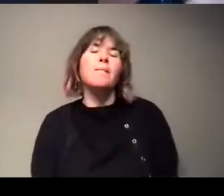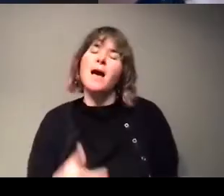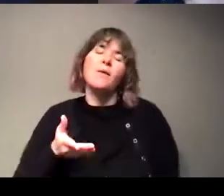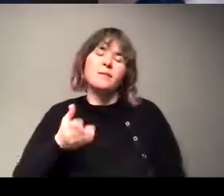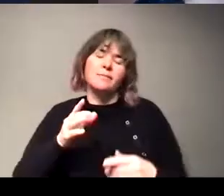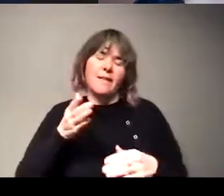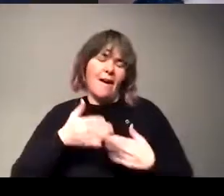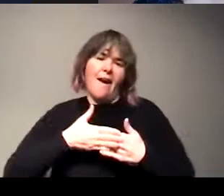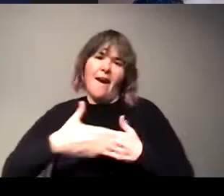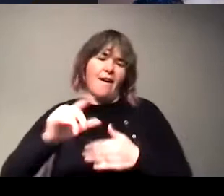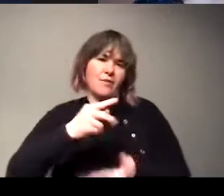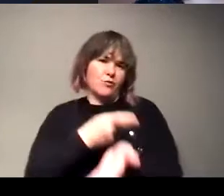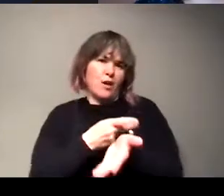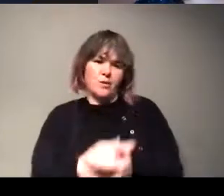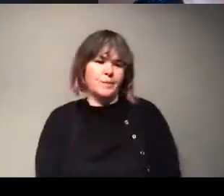school.